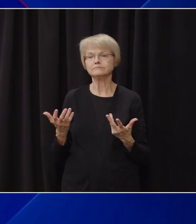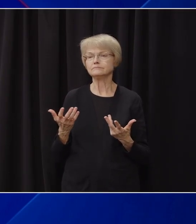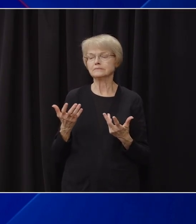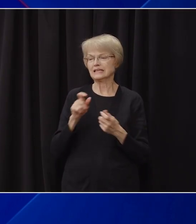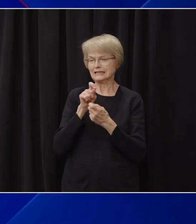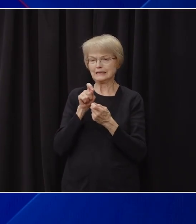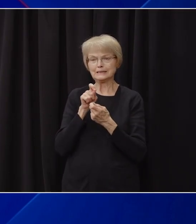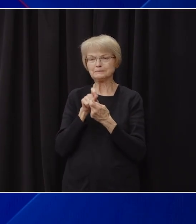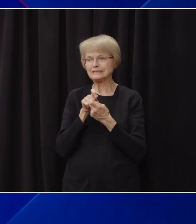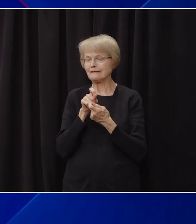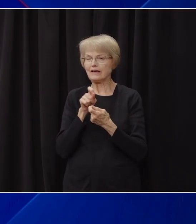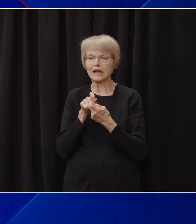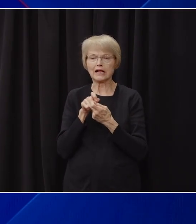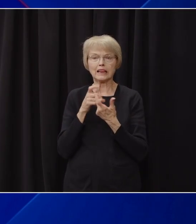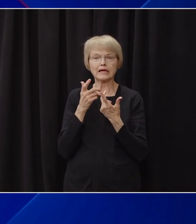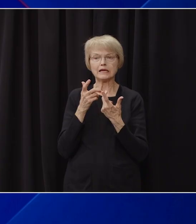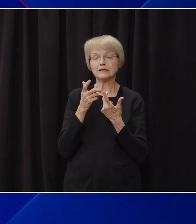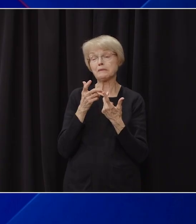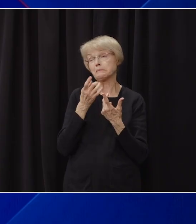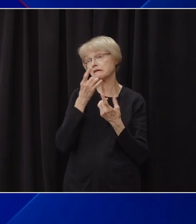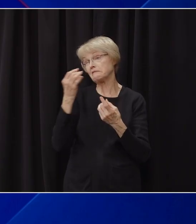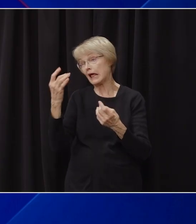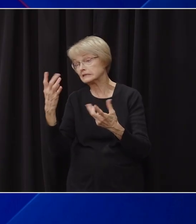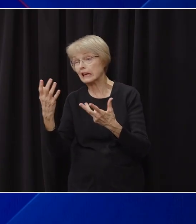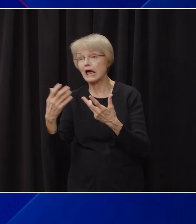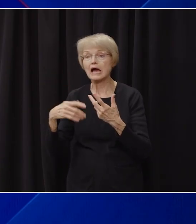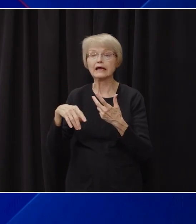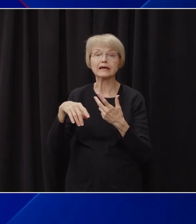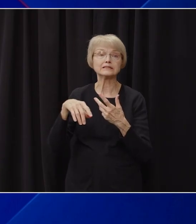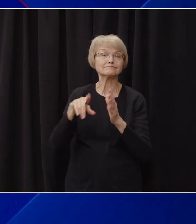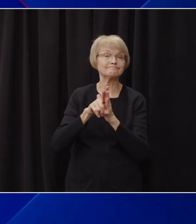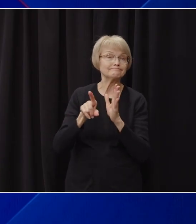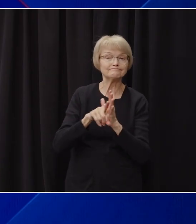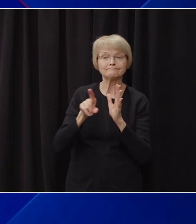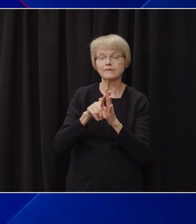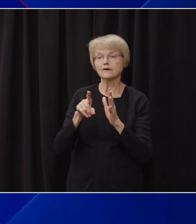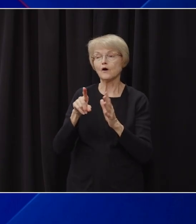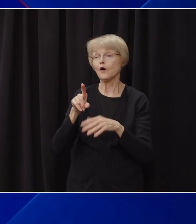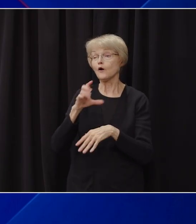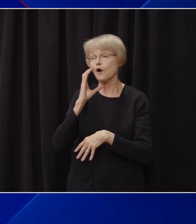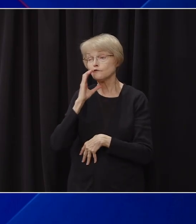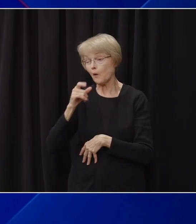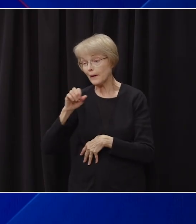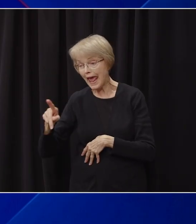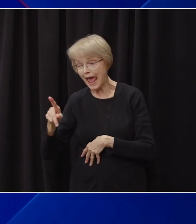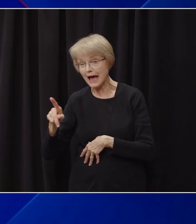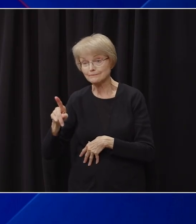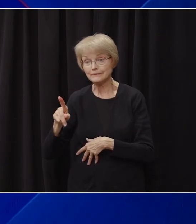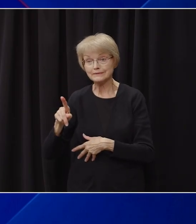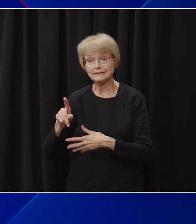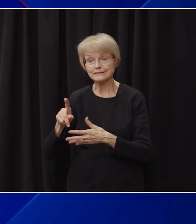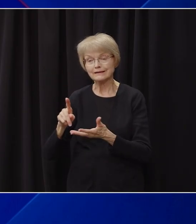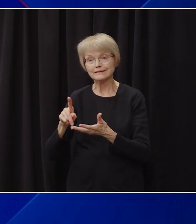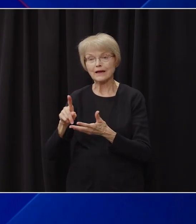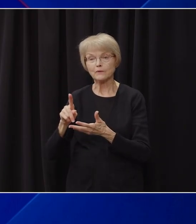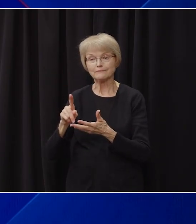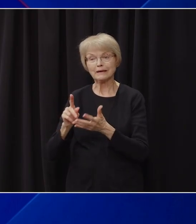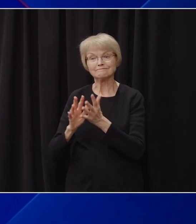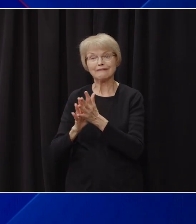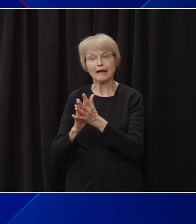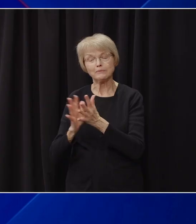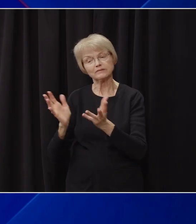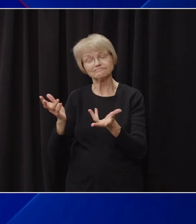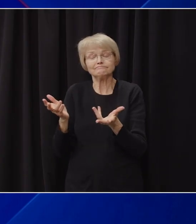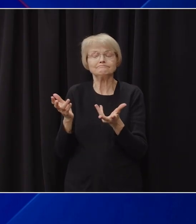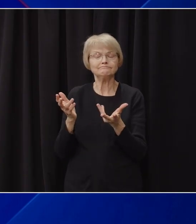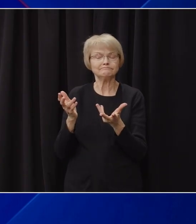specifically work for maybe flashing lights, or you know, an app on your phone that might vibrate. I think there's plenty of